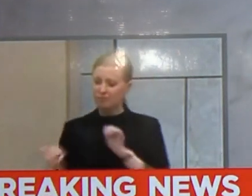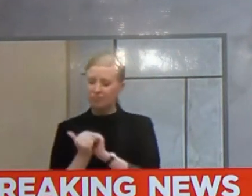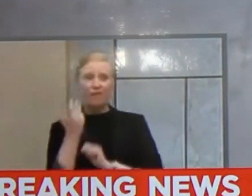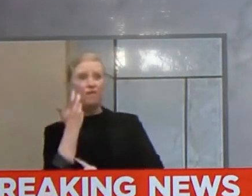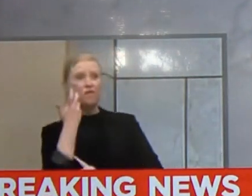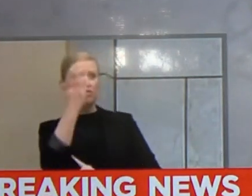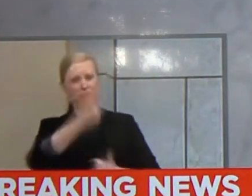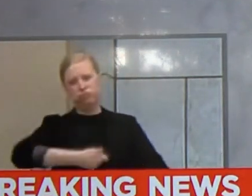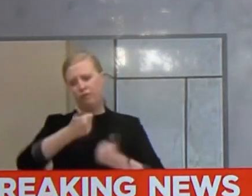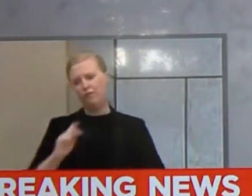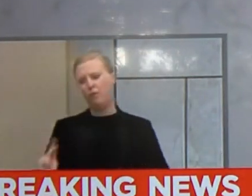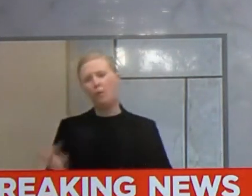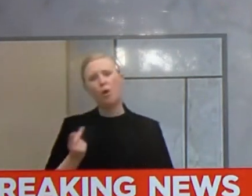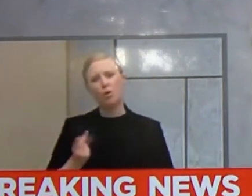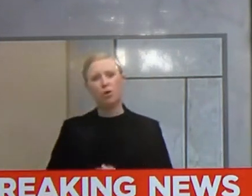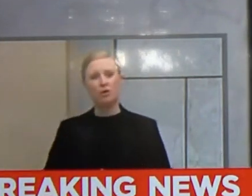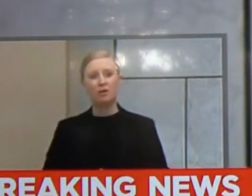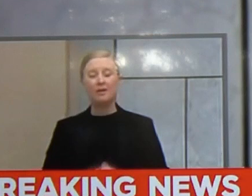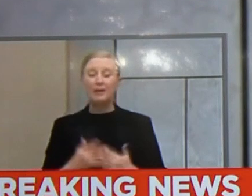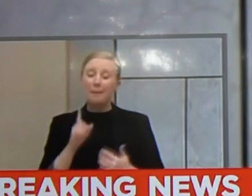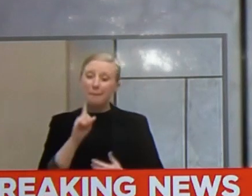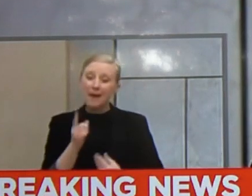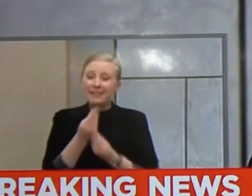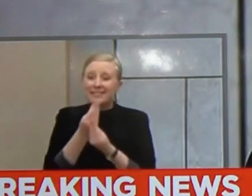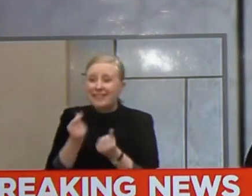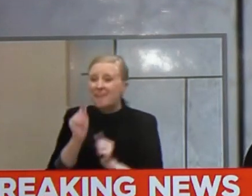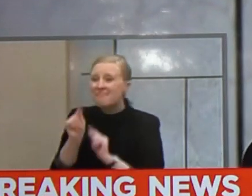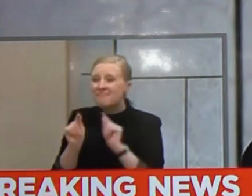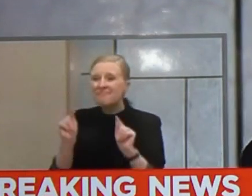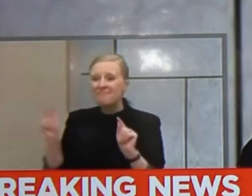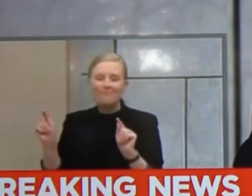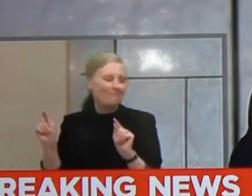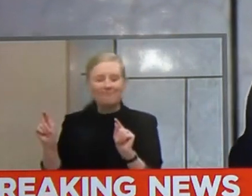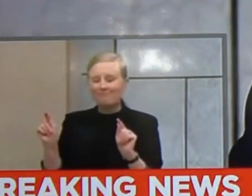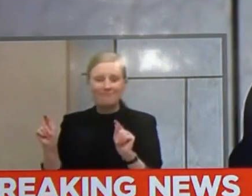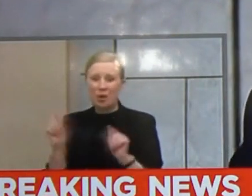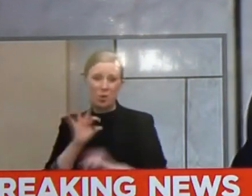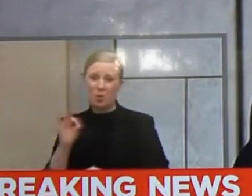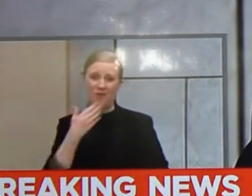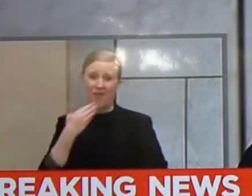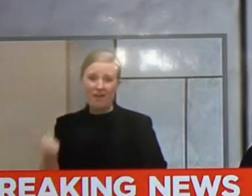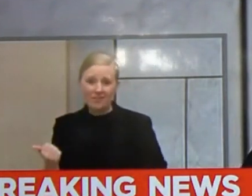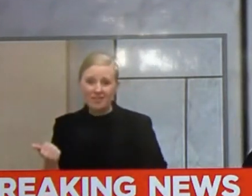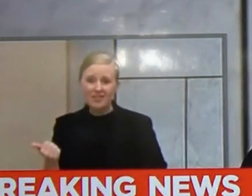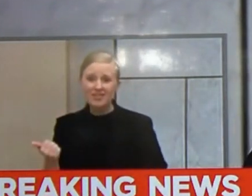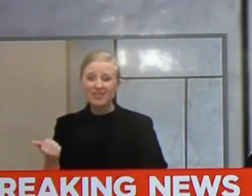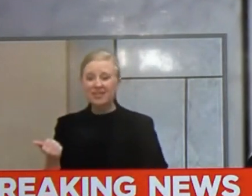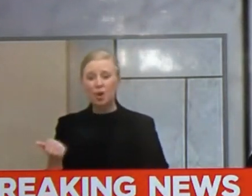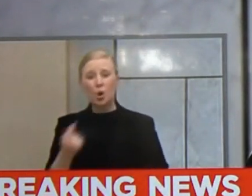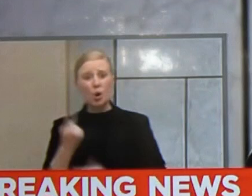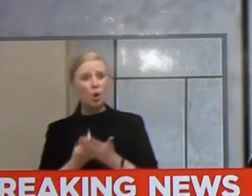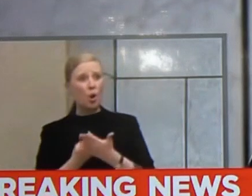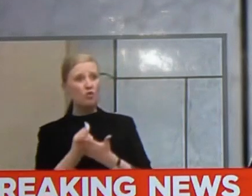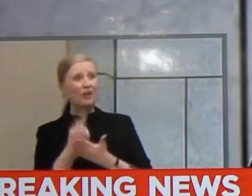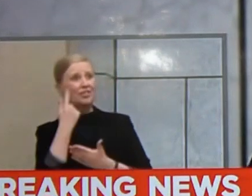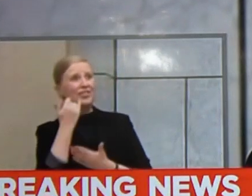through. But there's unreasonableness that is happening from both landlords and tenants alike. Landlords not taking the tenants' calls and continuing